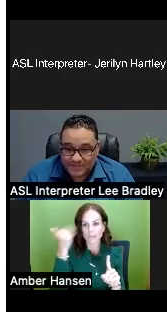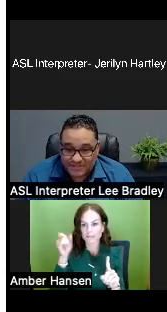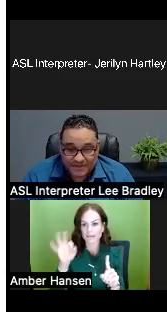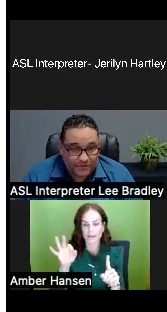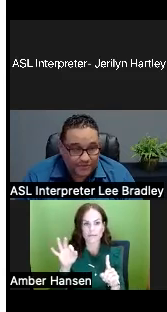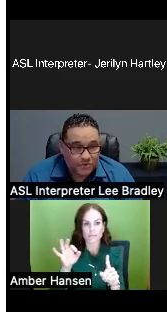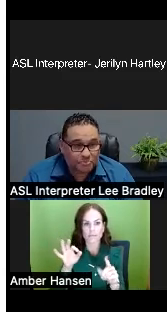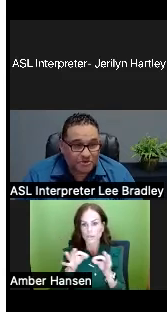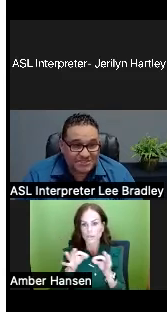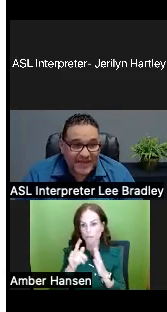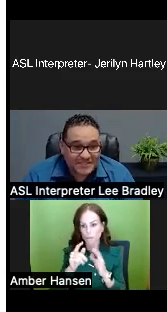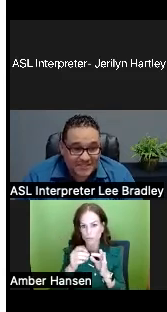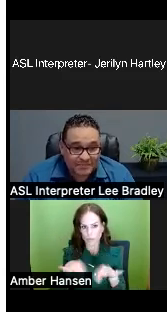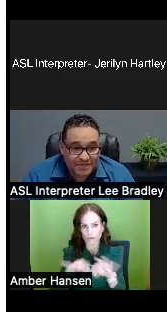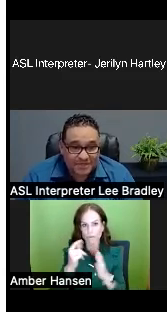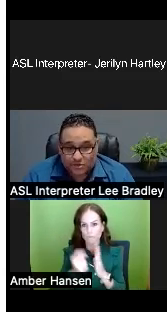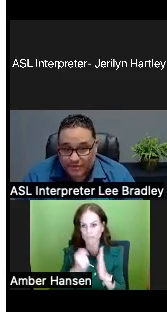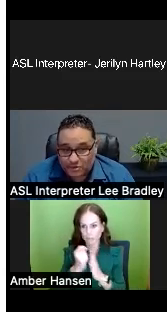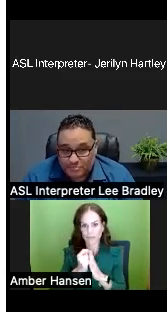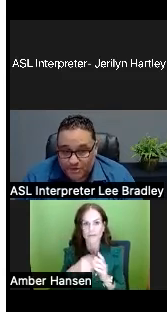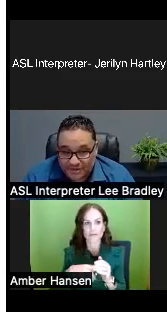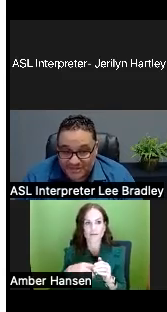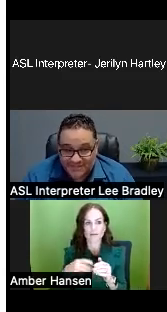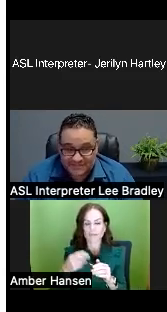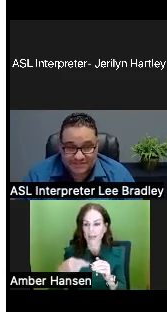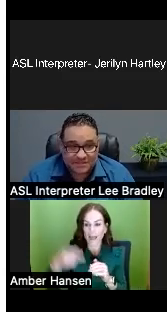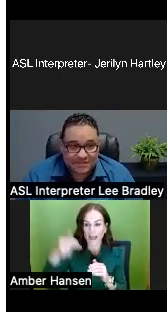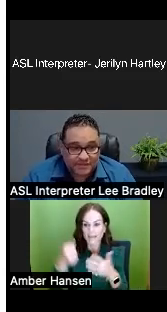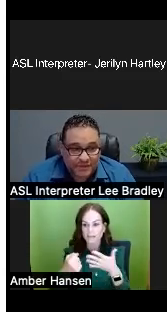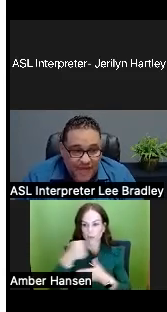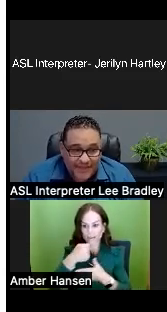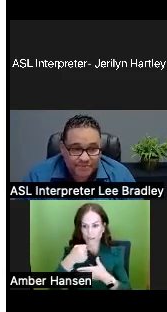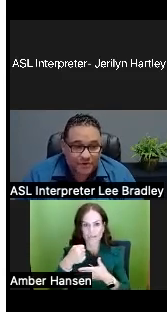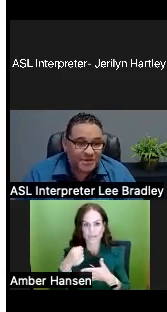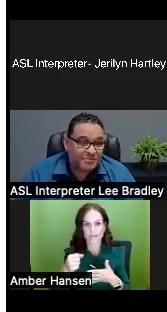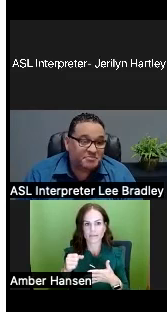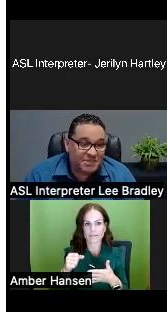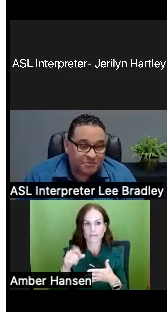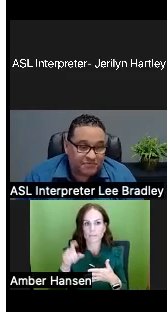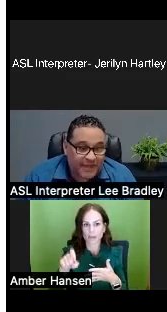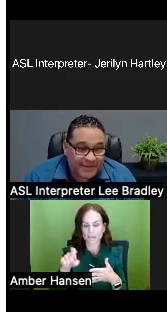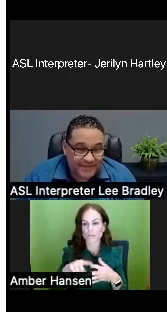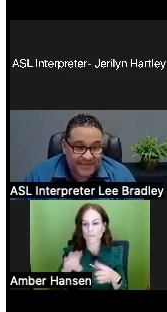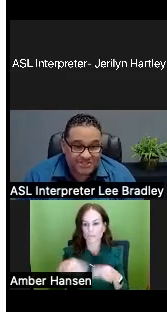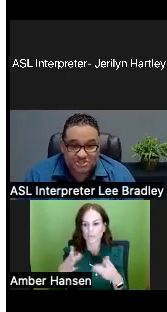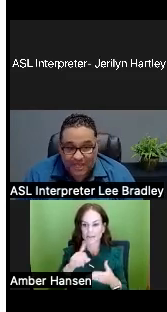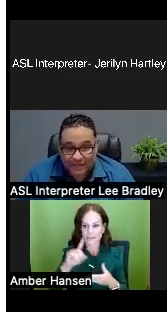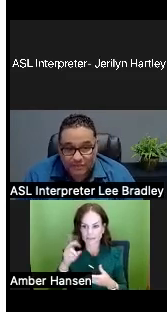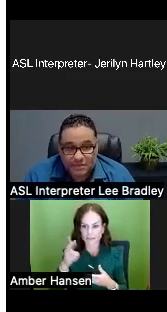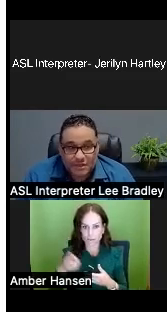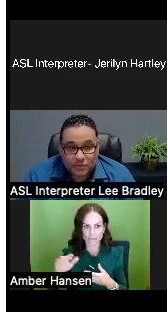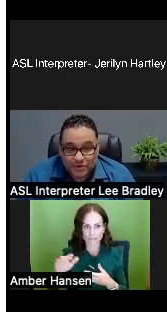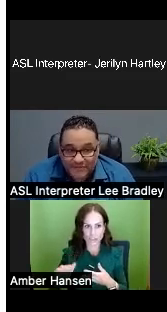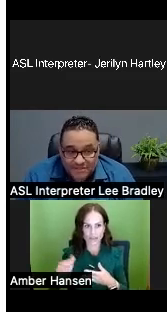what is said here in this quote: precisely because the critical period exists, the highest priority must be to provide a DHH